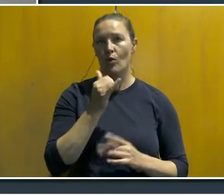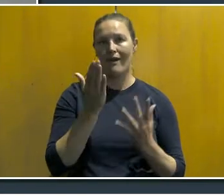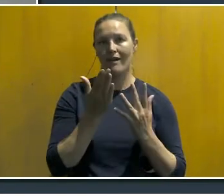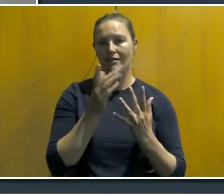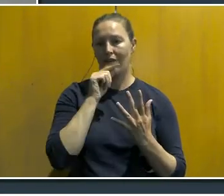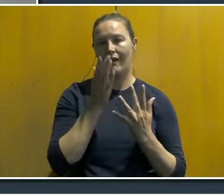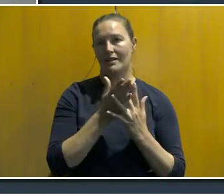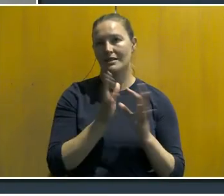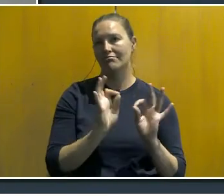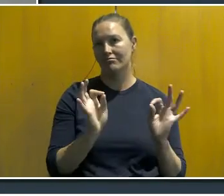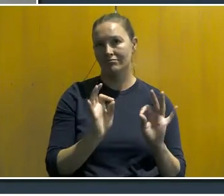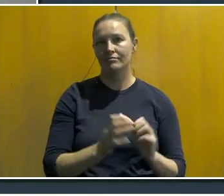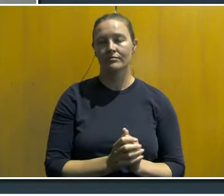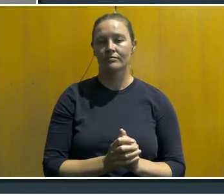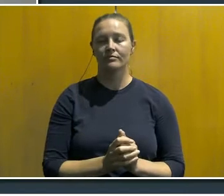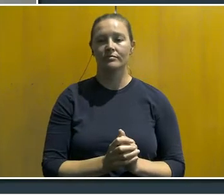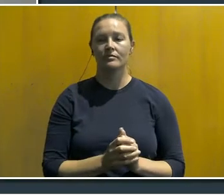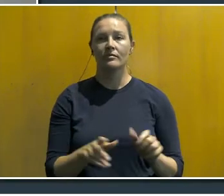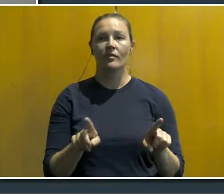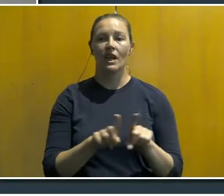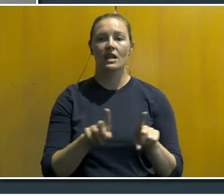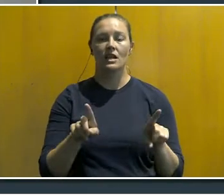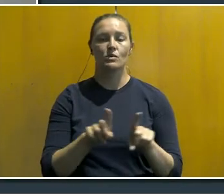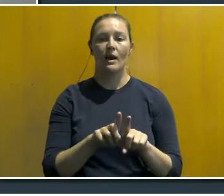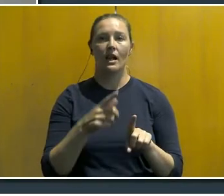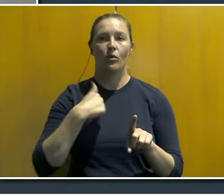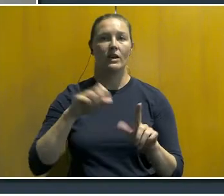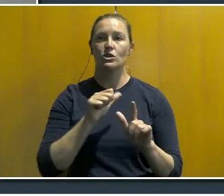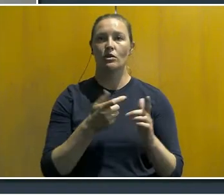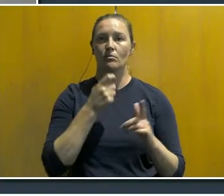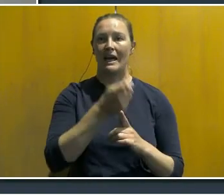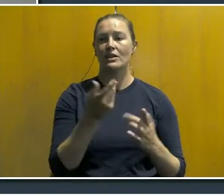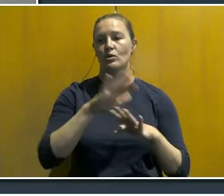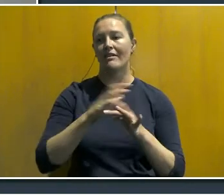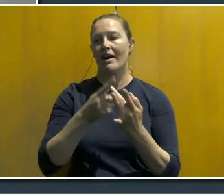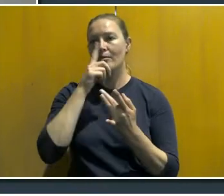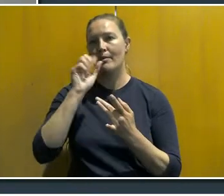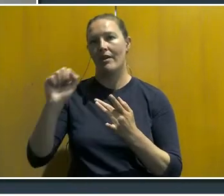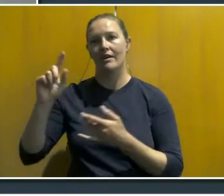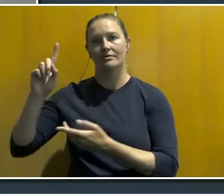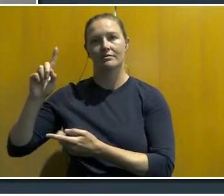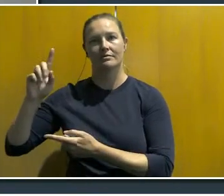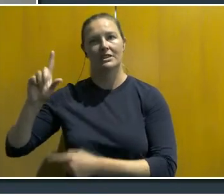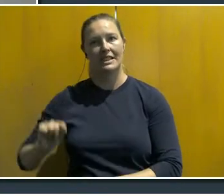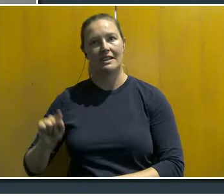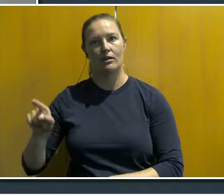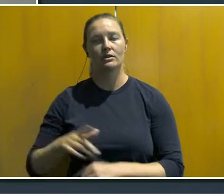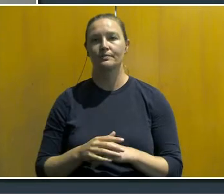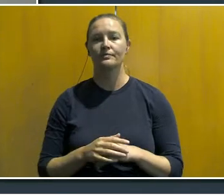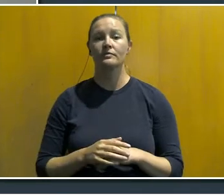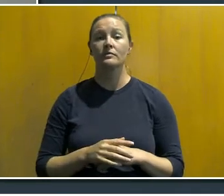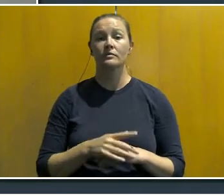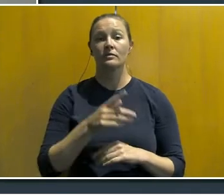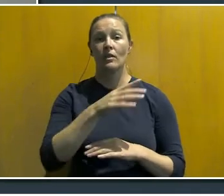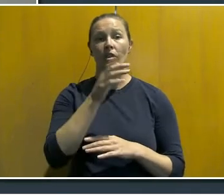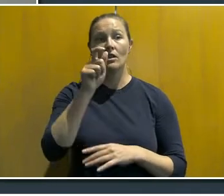to use. Nor should we be subsidising other categories. It is recommended in the officer's report that a